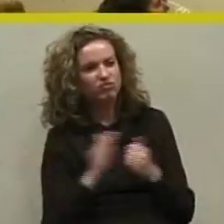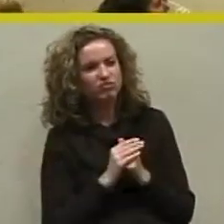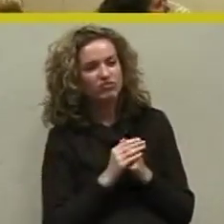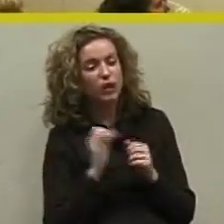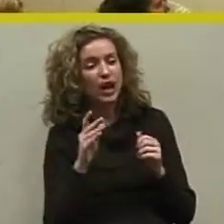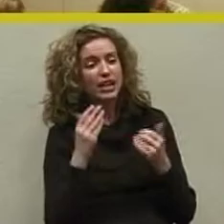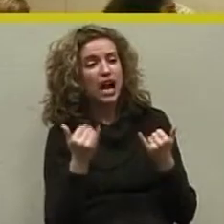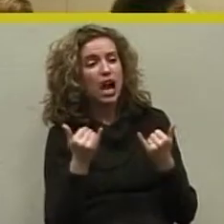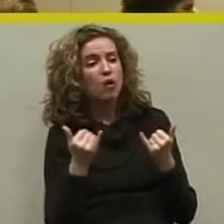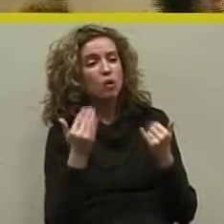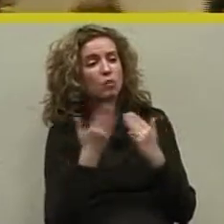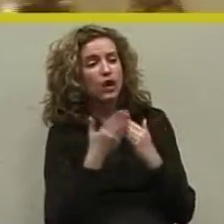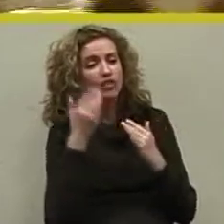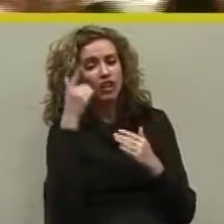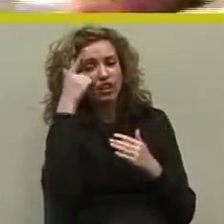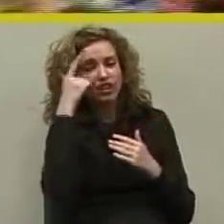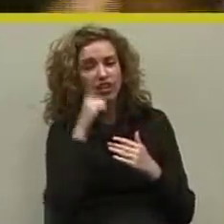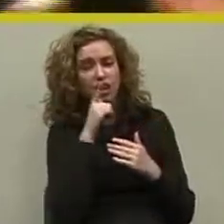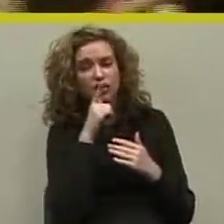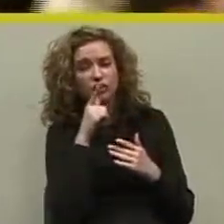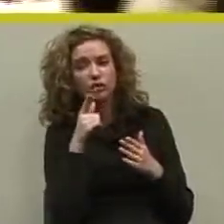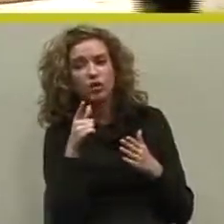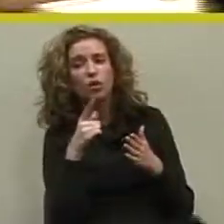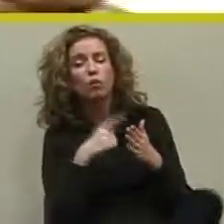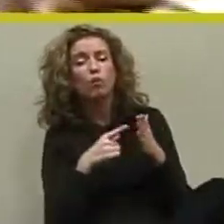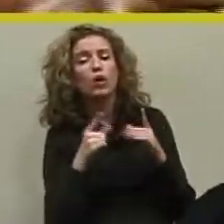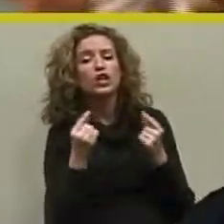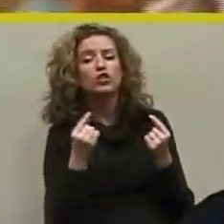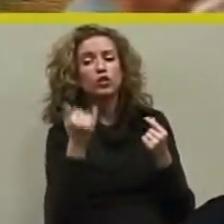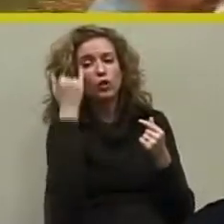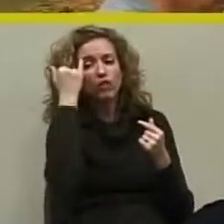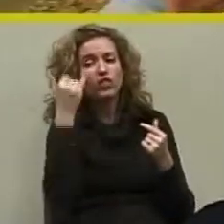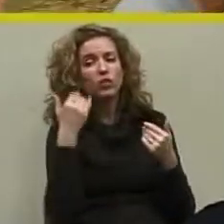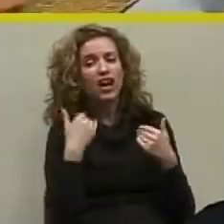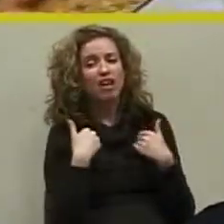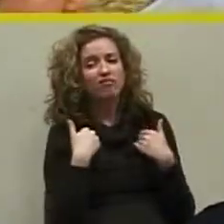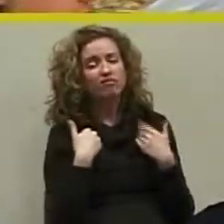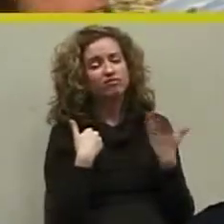question, we'll break for lunch. What do you do if you've inherited a really